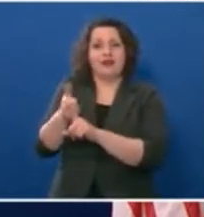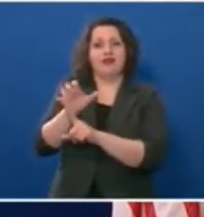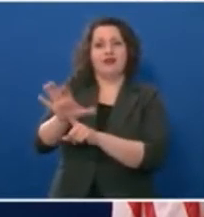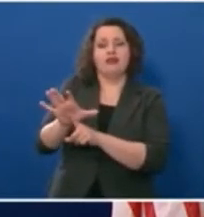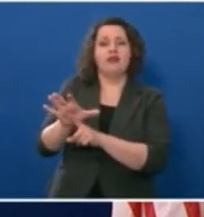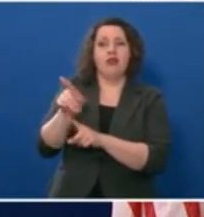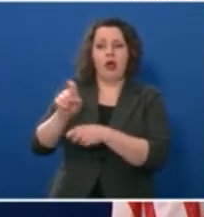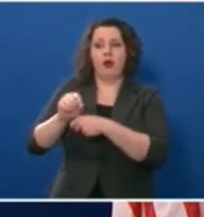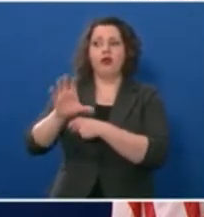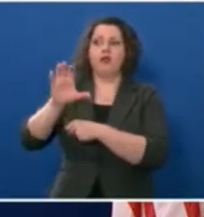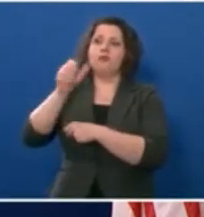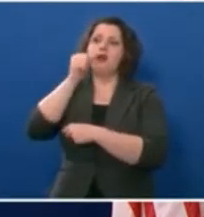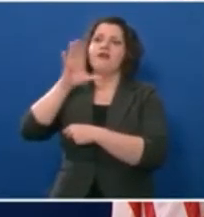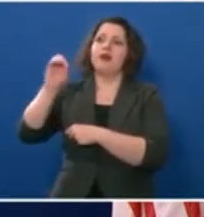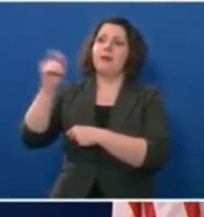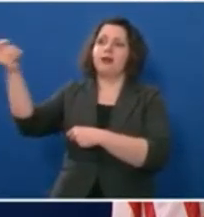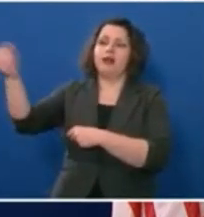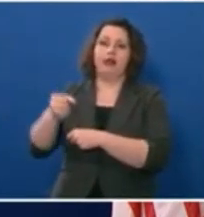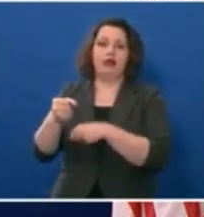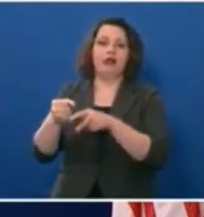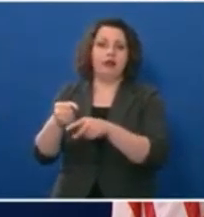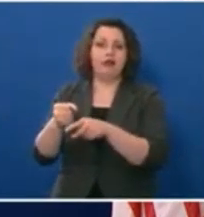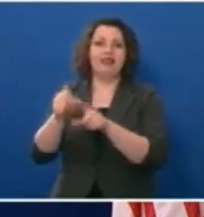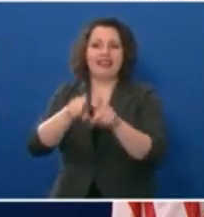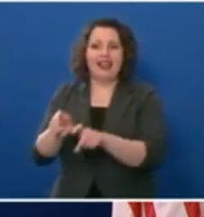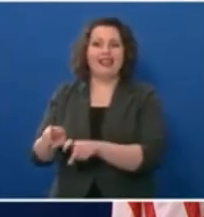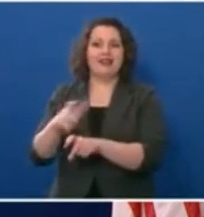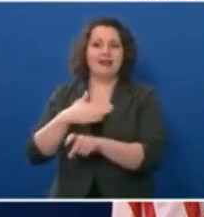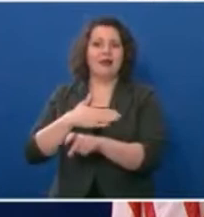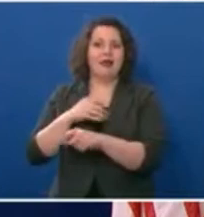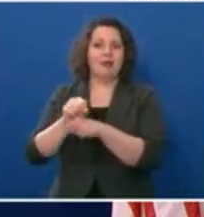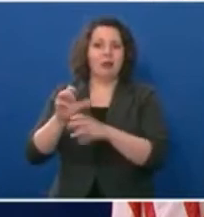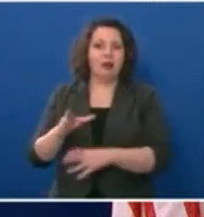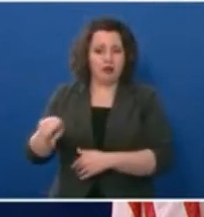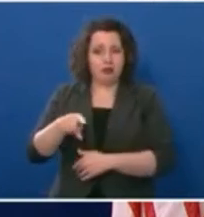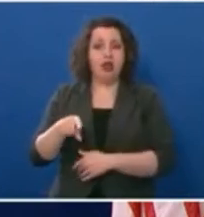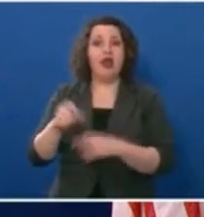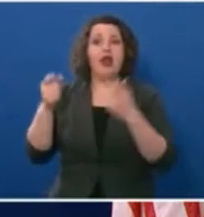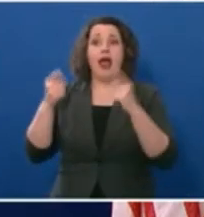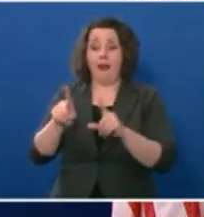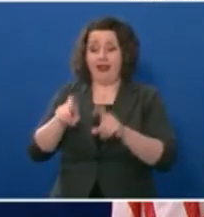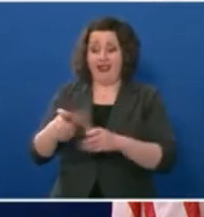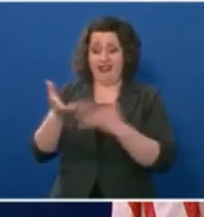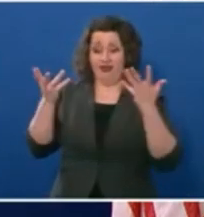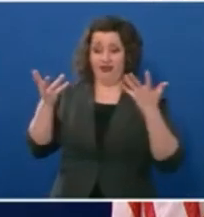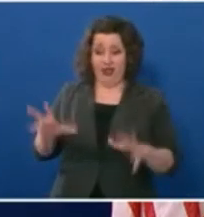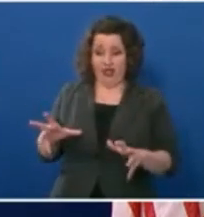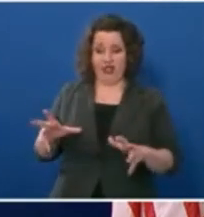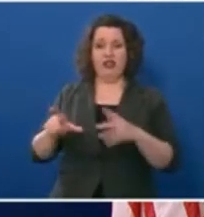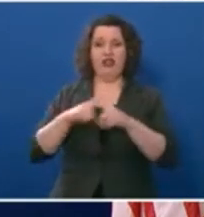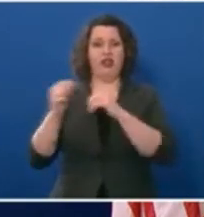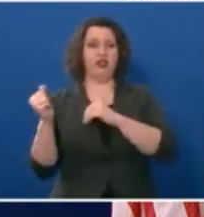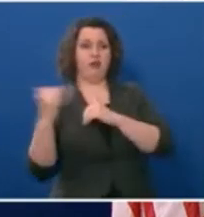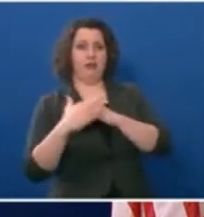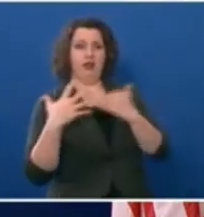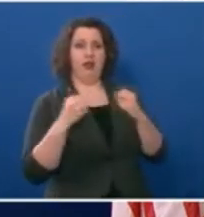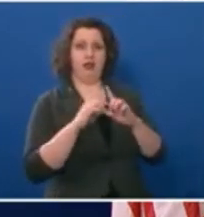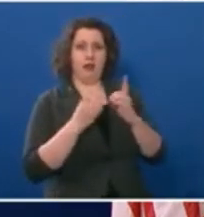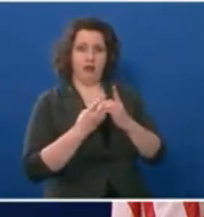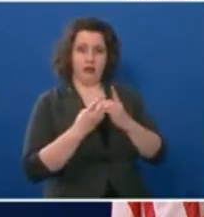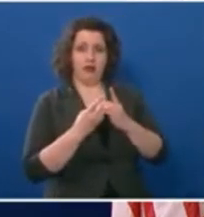private sector and bringing a company in to the facility and do the testing. When the testing is done, they are submitted to the Department of Public